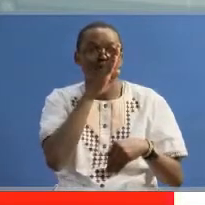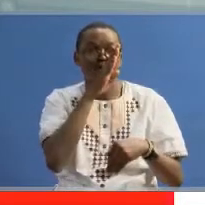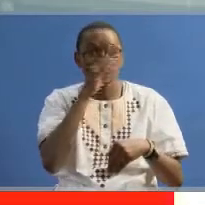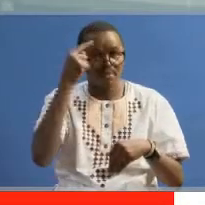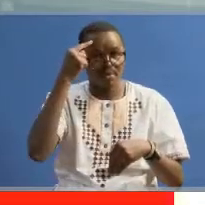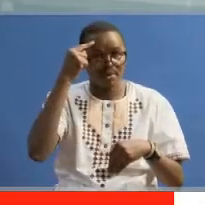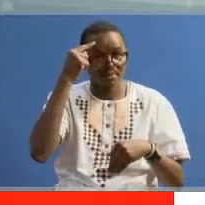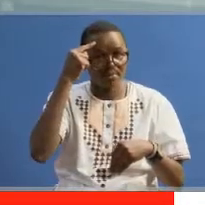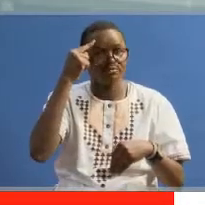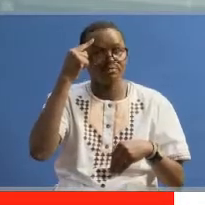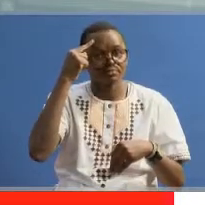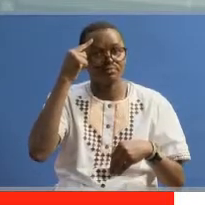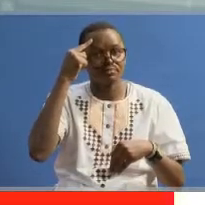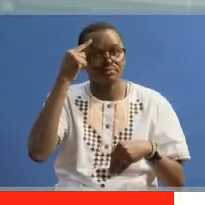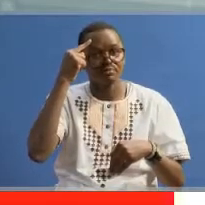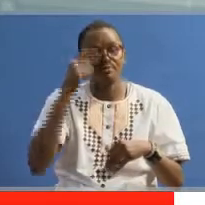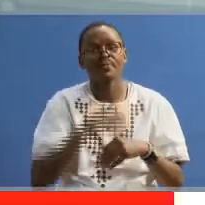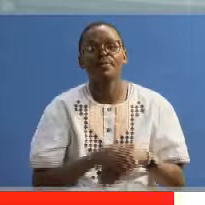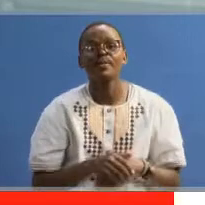mind state to handle that as well.